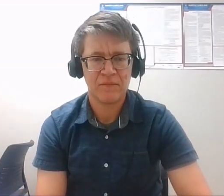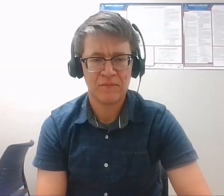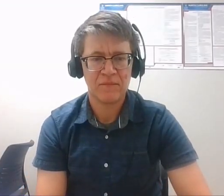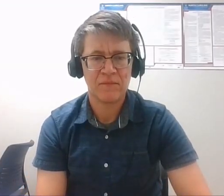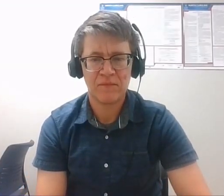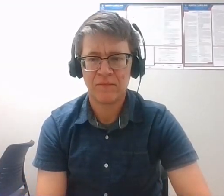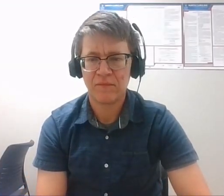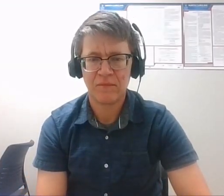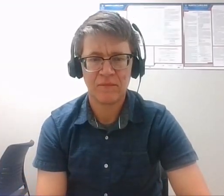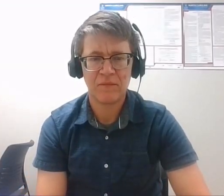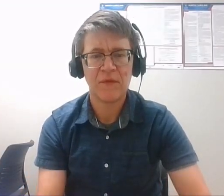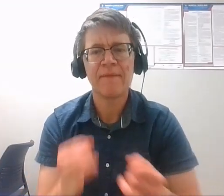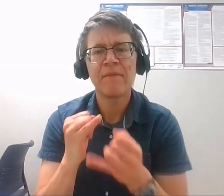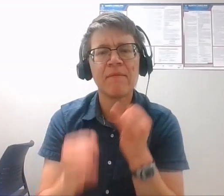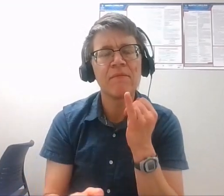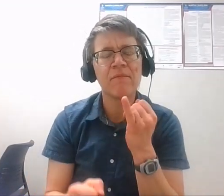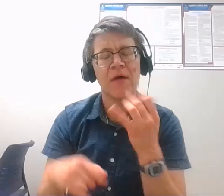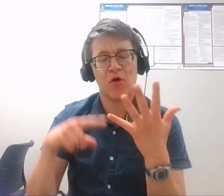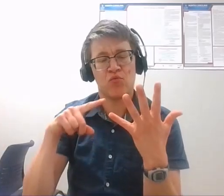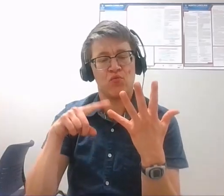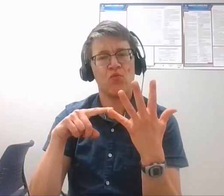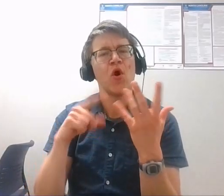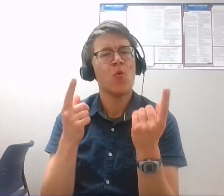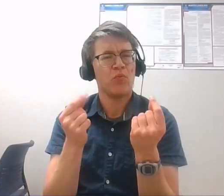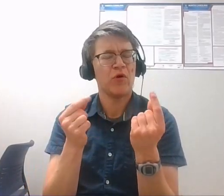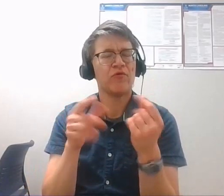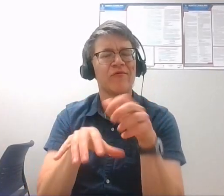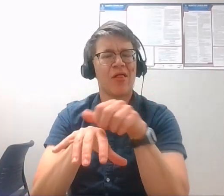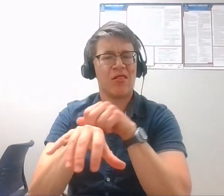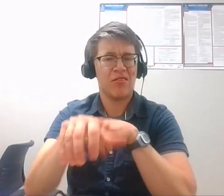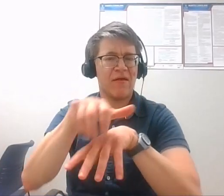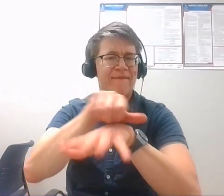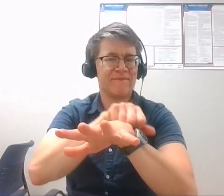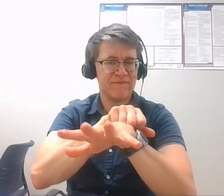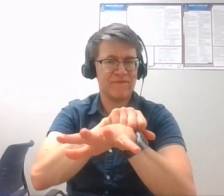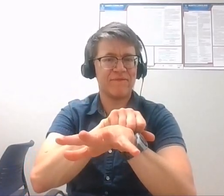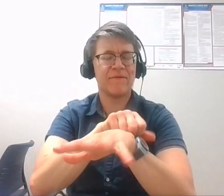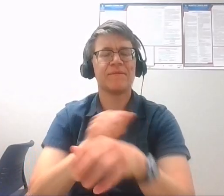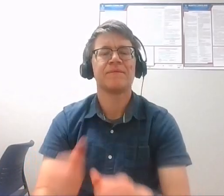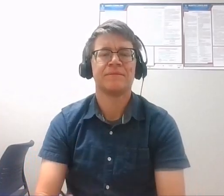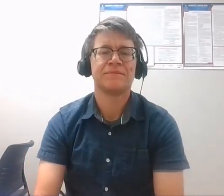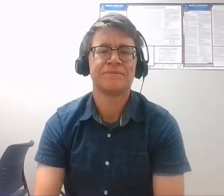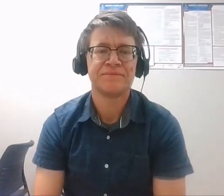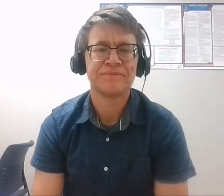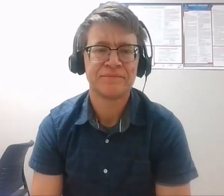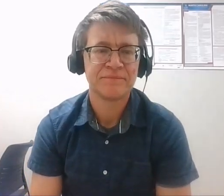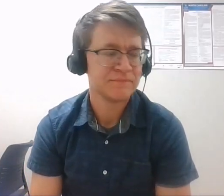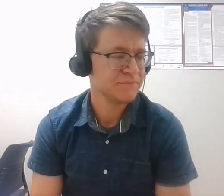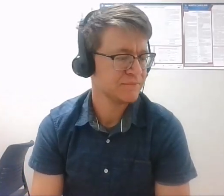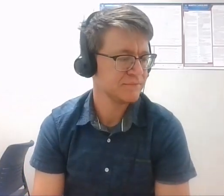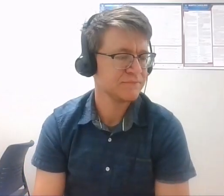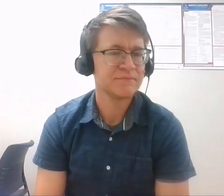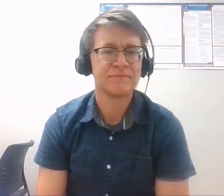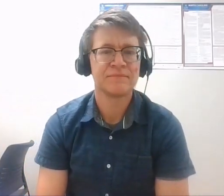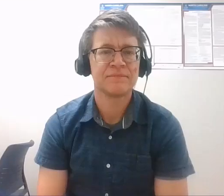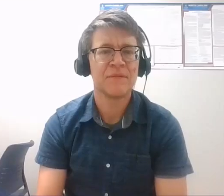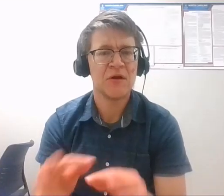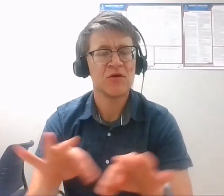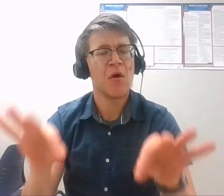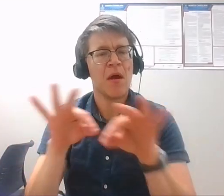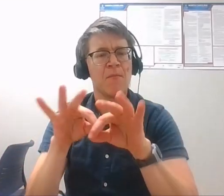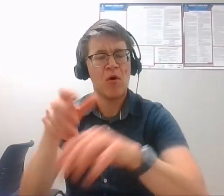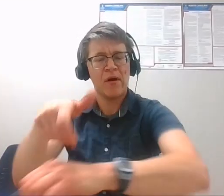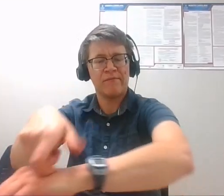The final step in the procedure is the application of gloves. Ensure that the cuff of each glove covers the wrist of the isolation gown.